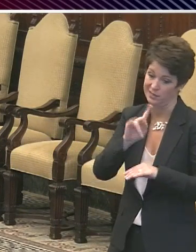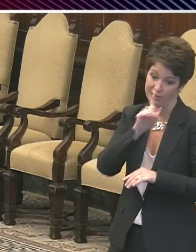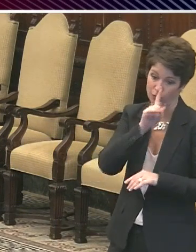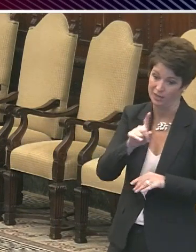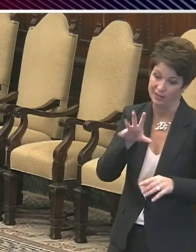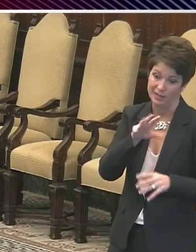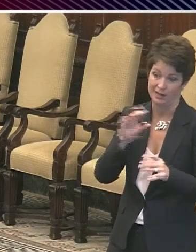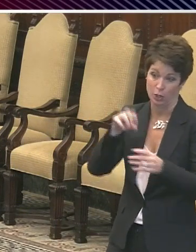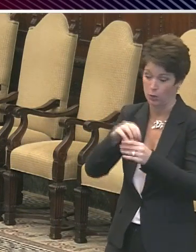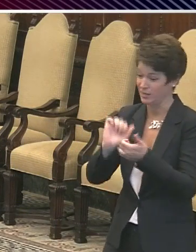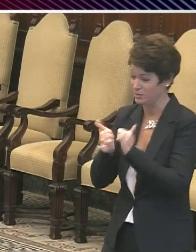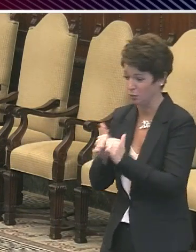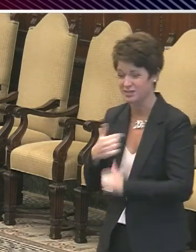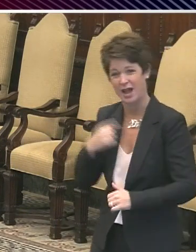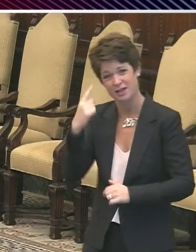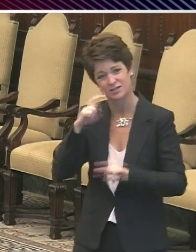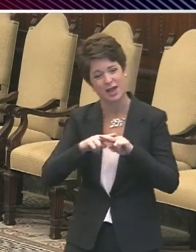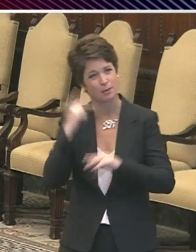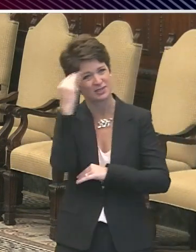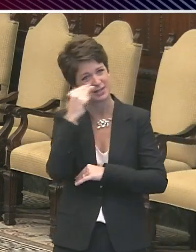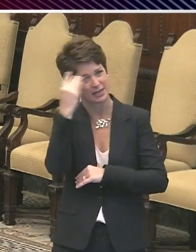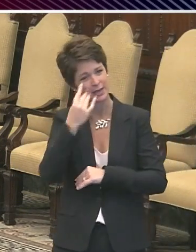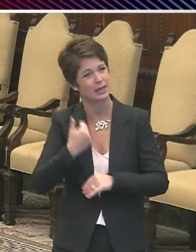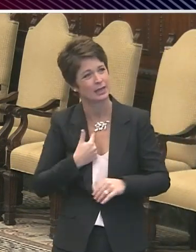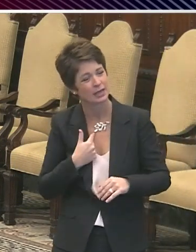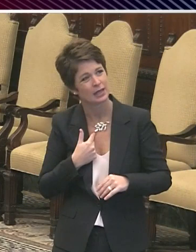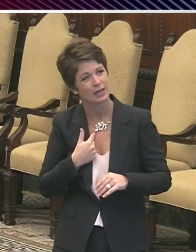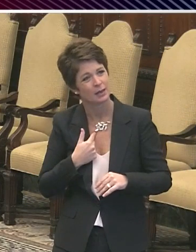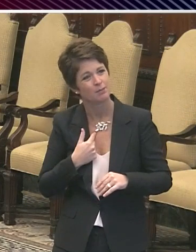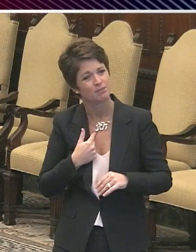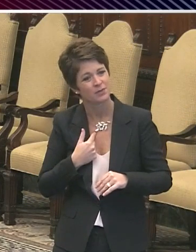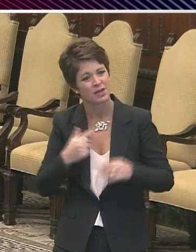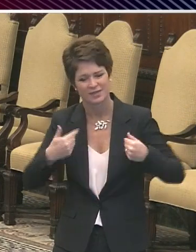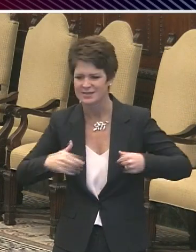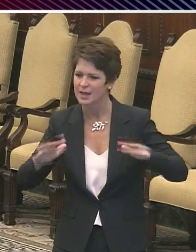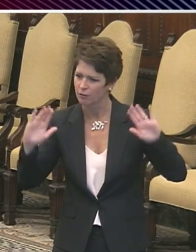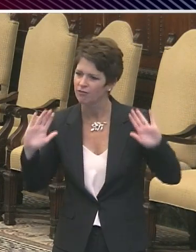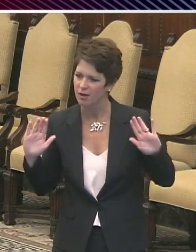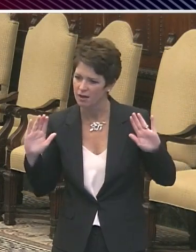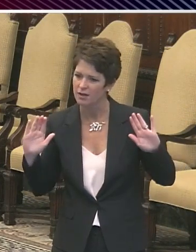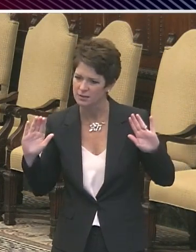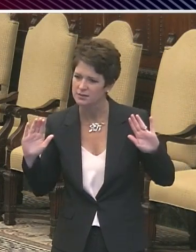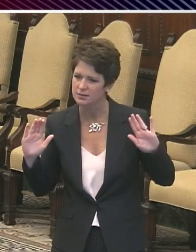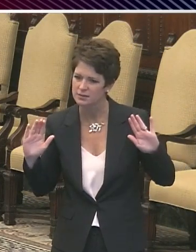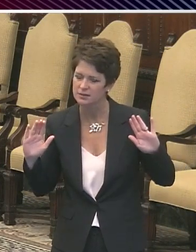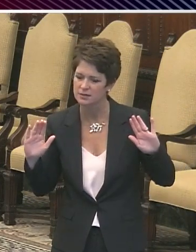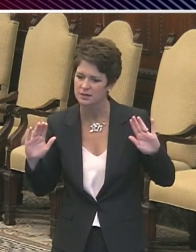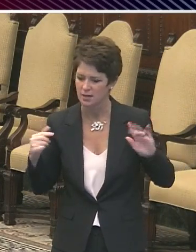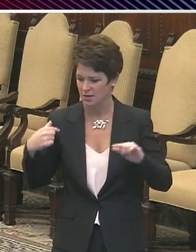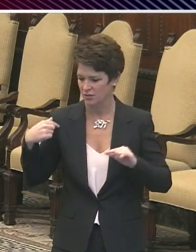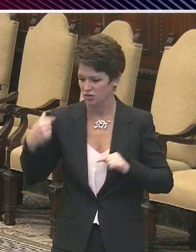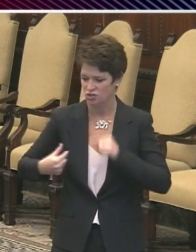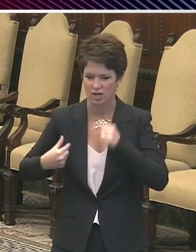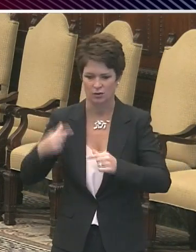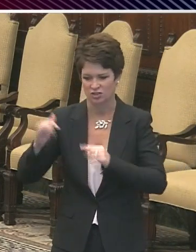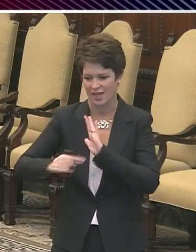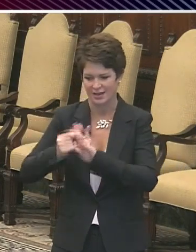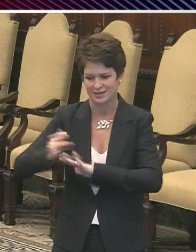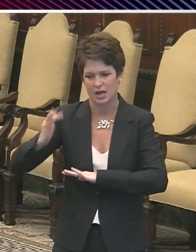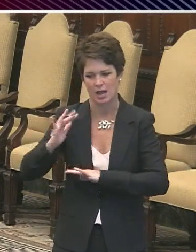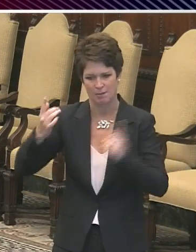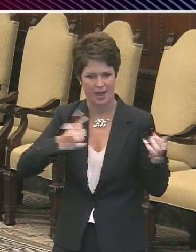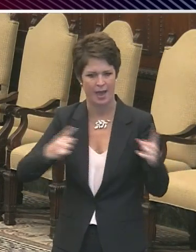no sports. And I was thinking to myself about the sacrifice that the generation of that time